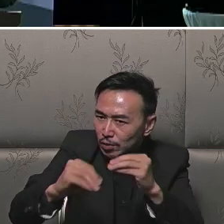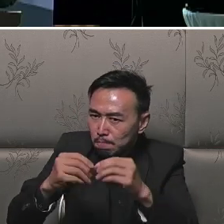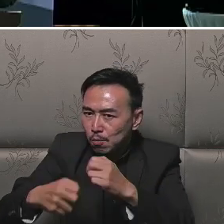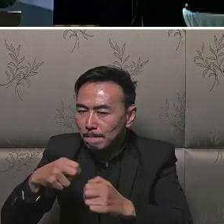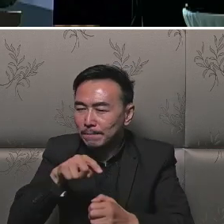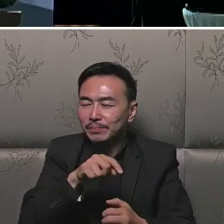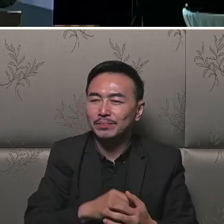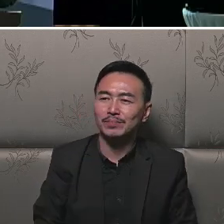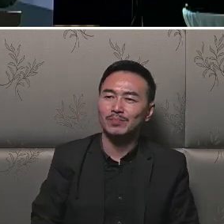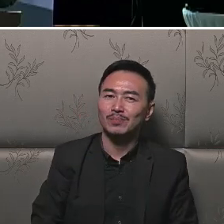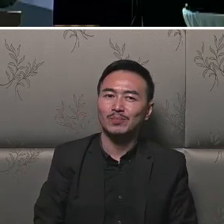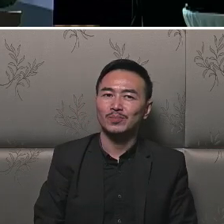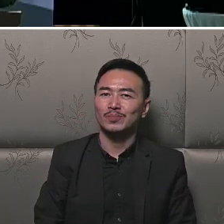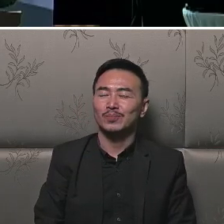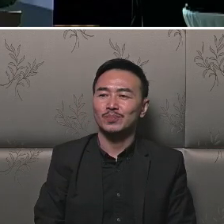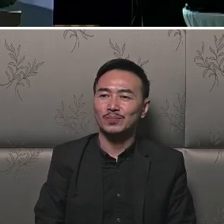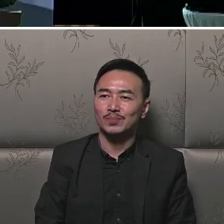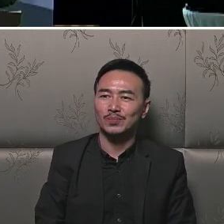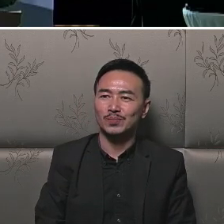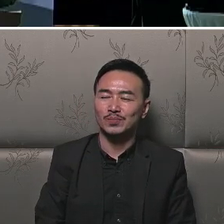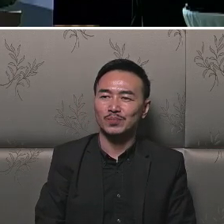And same for